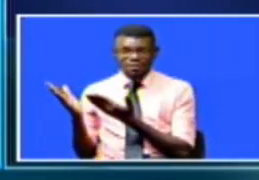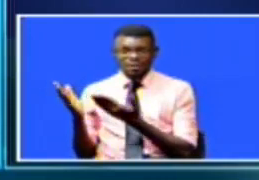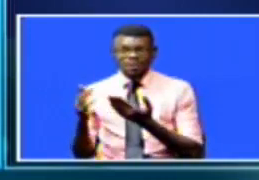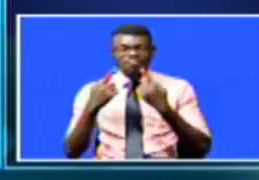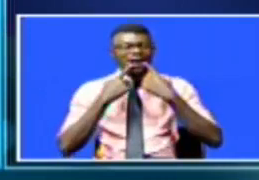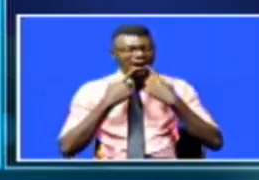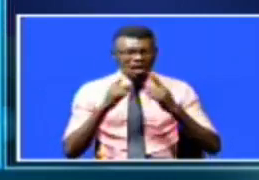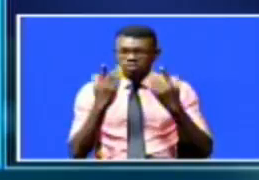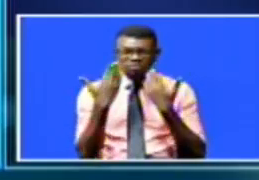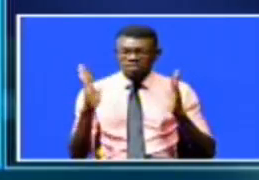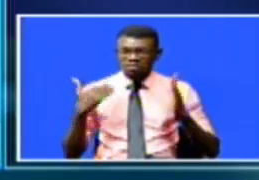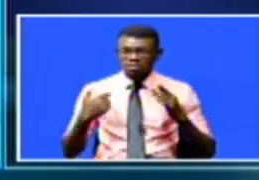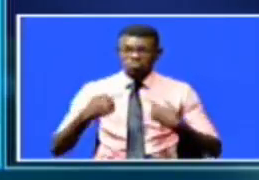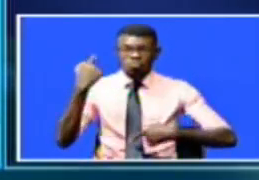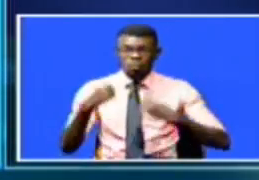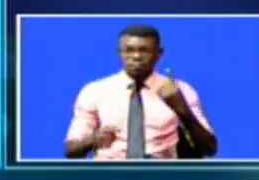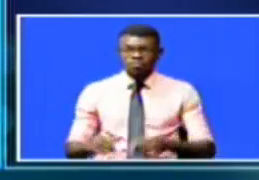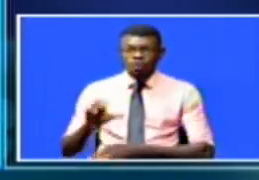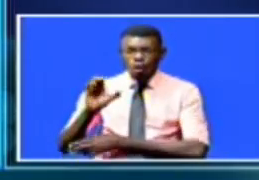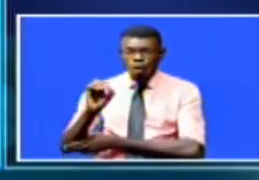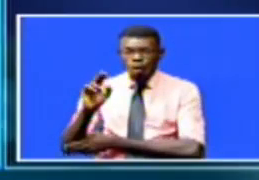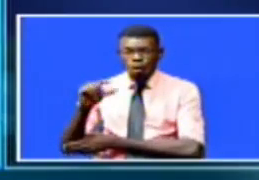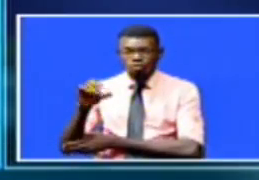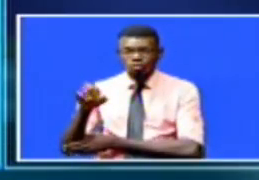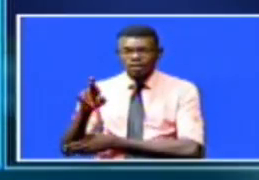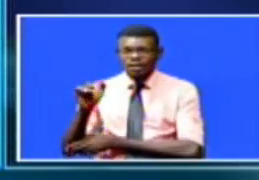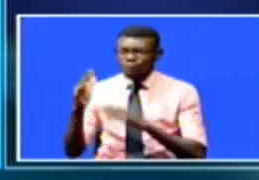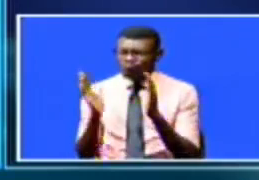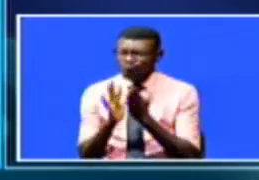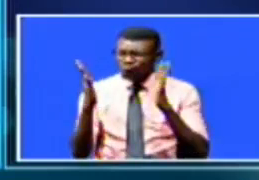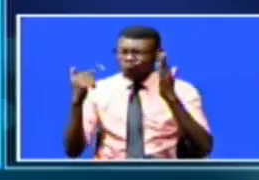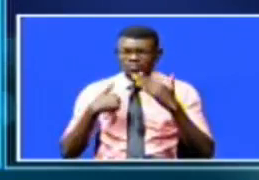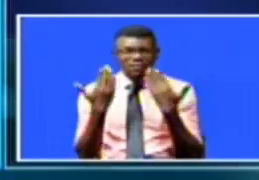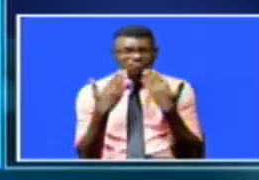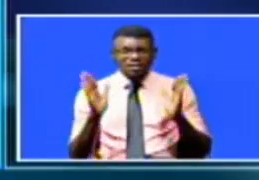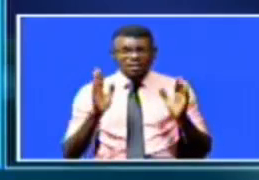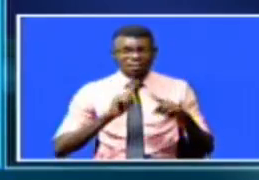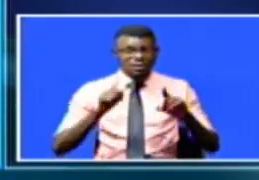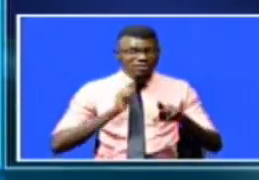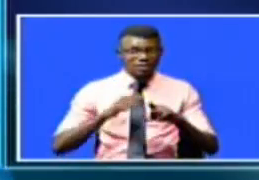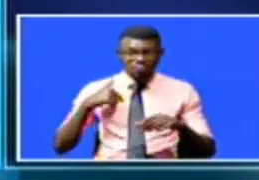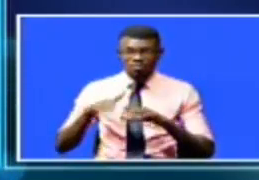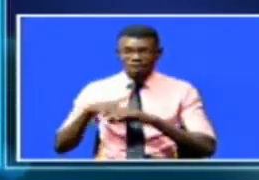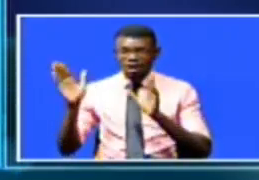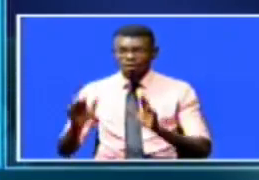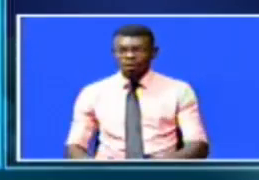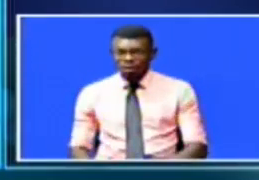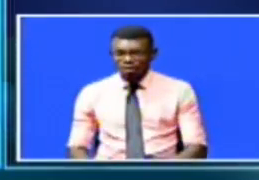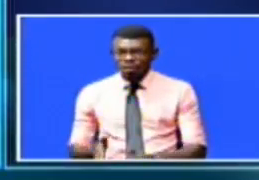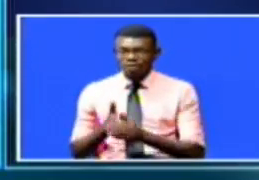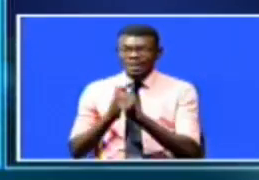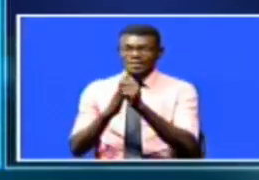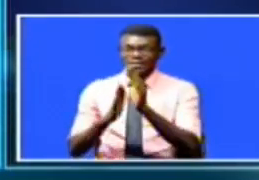which in fact, Senator Ongeri congratulated me. But when I walked out, the first phone call that I received was from the minority